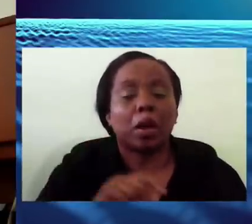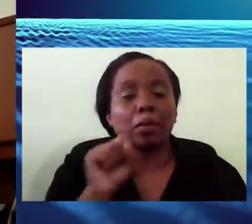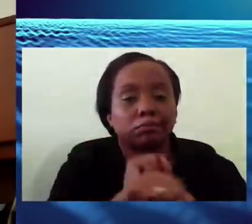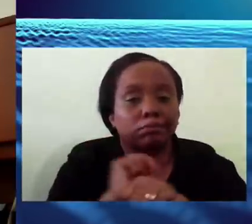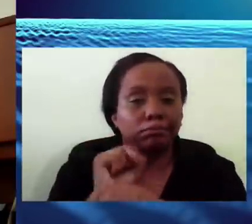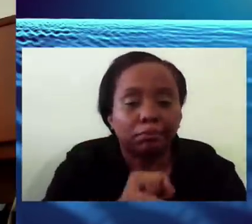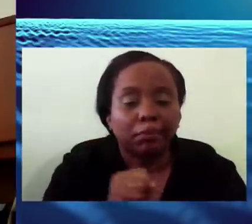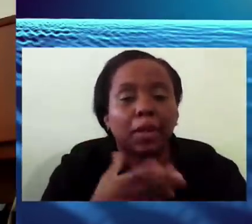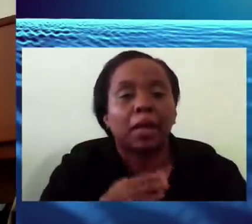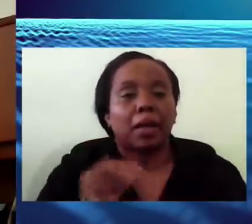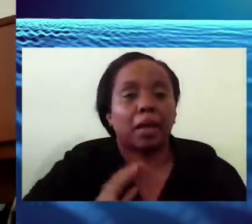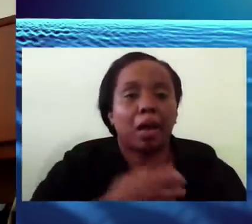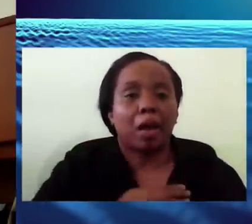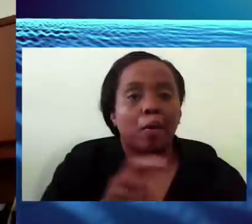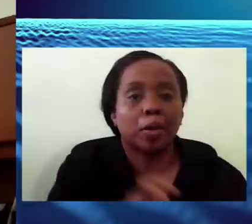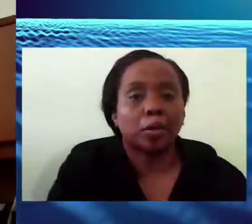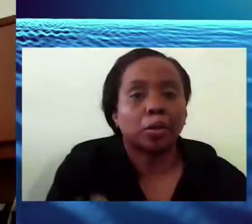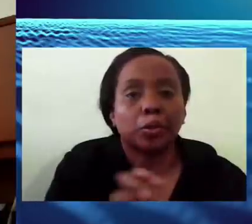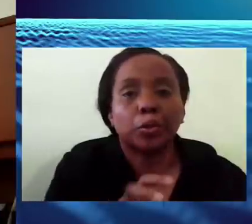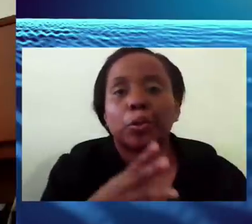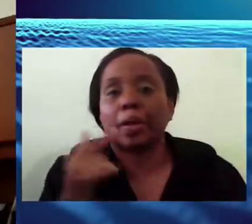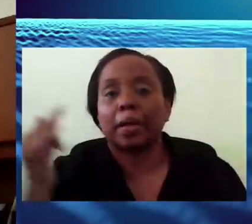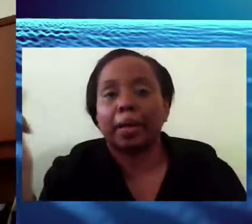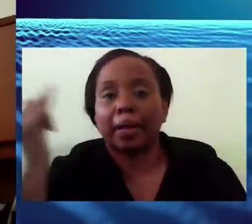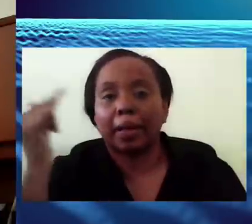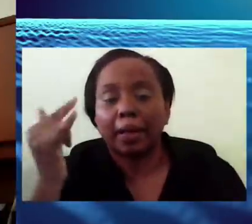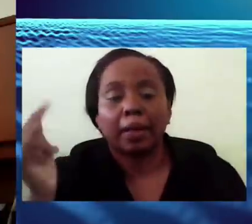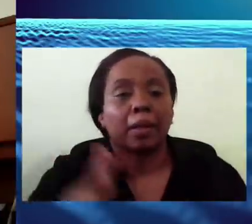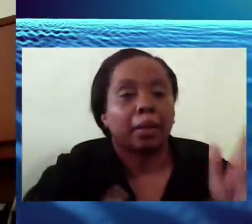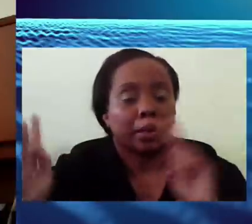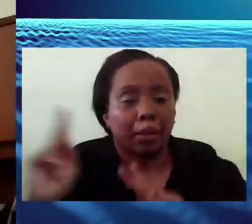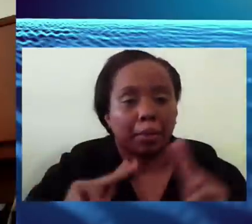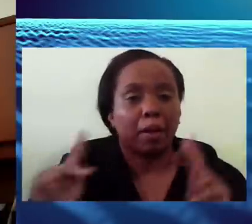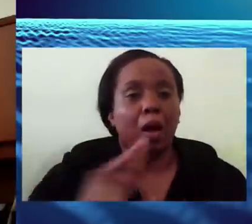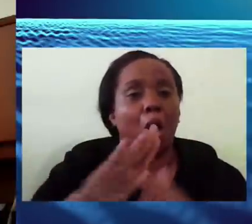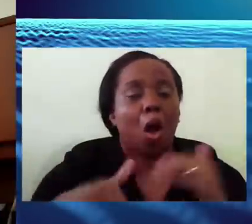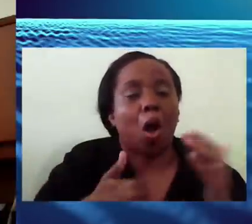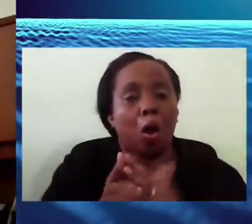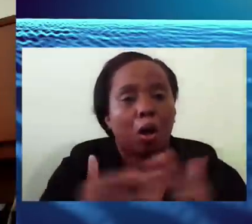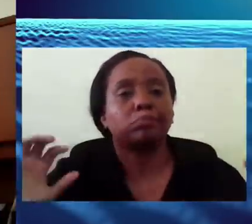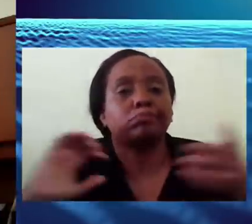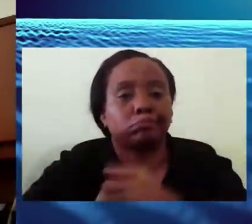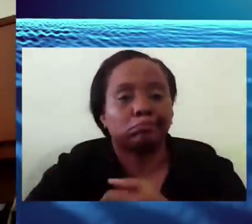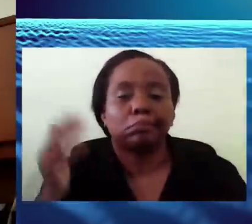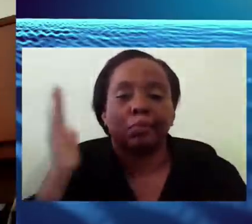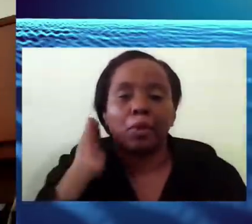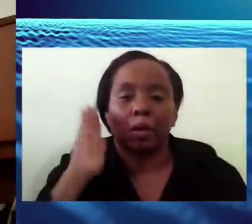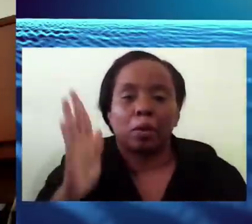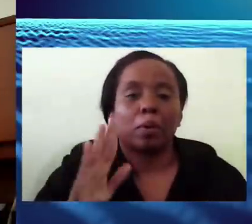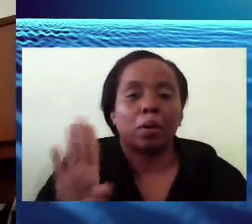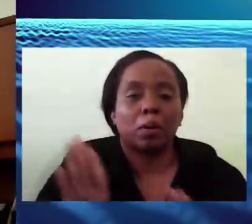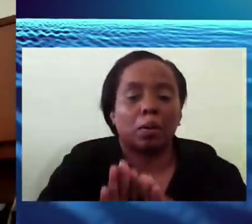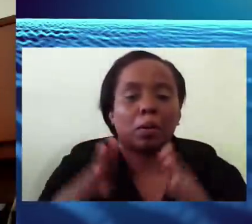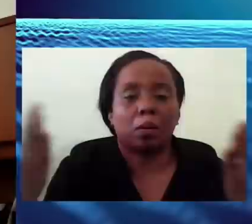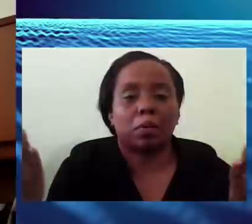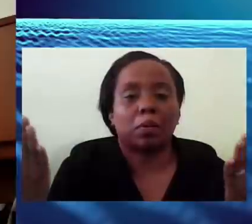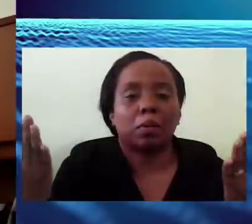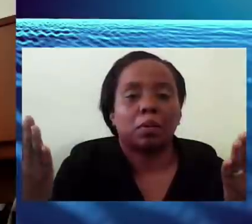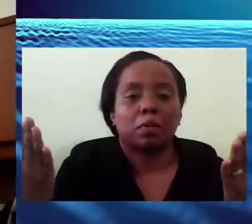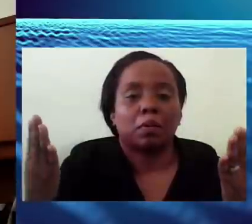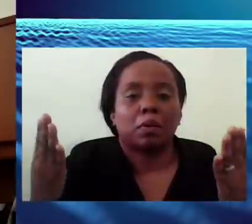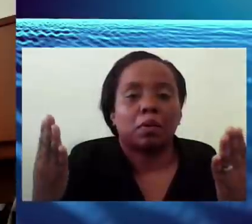our tour operators and airline partners abroad in the markets, that we will very much be in a position to reopen Barbados for traffic